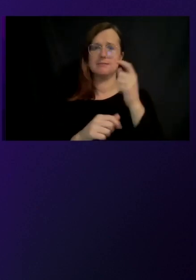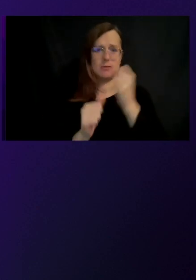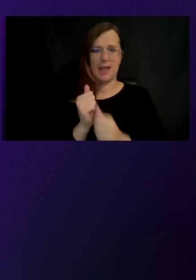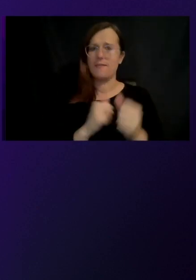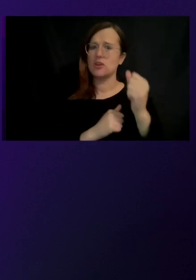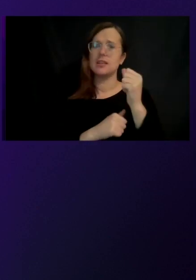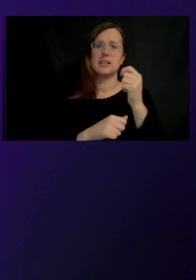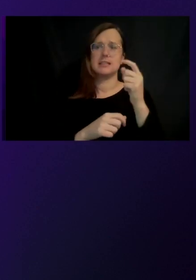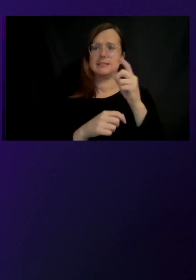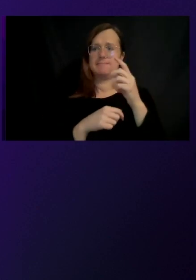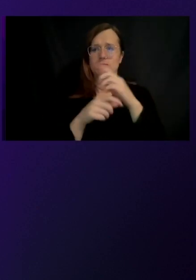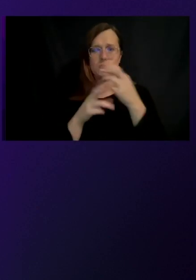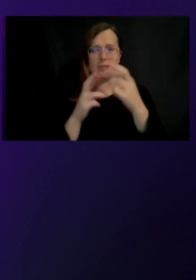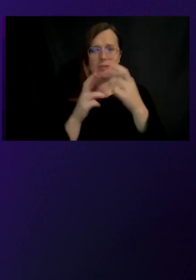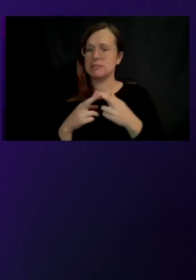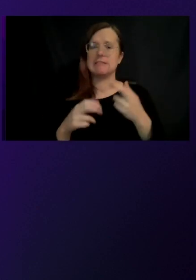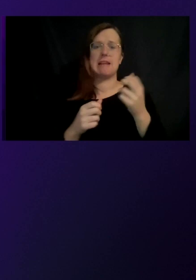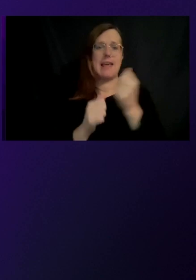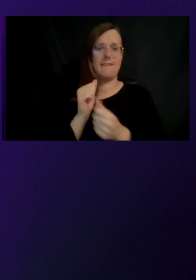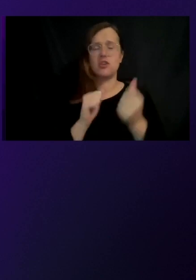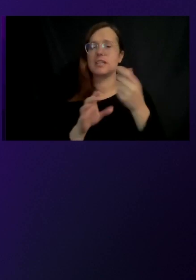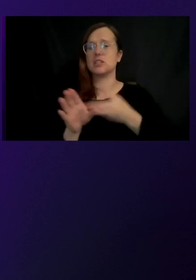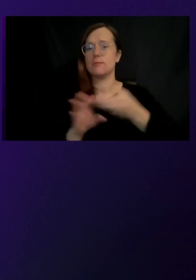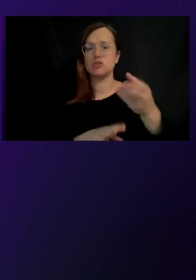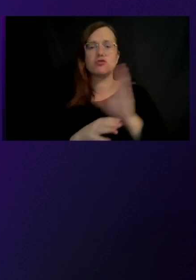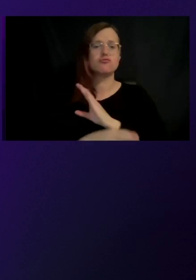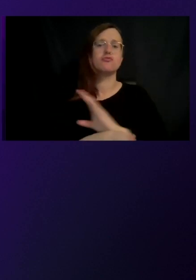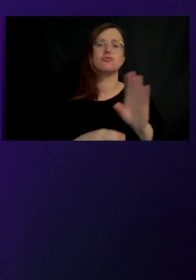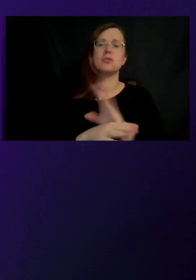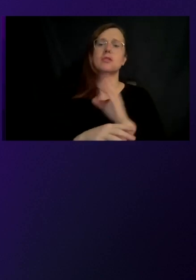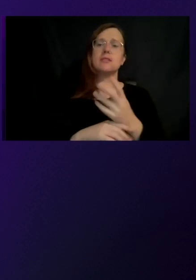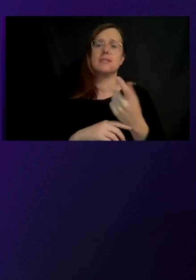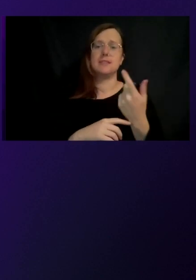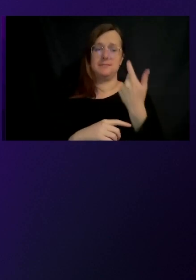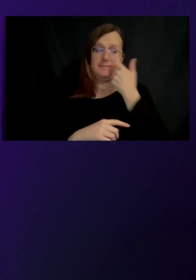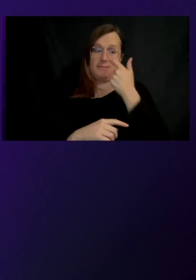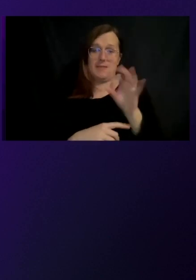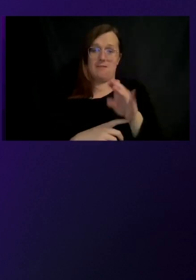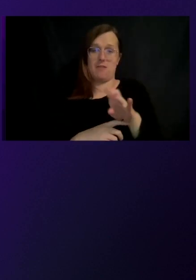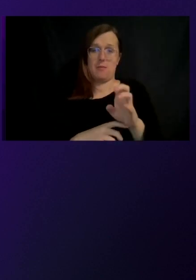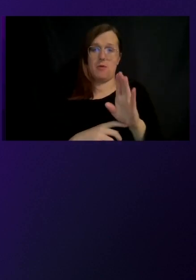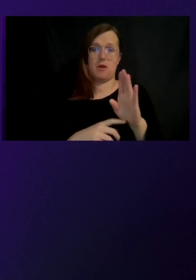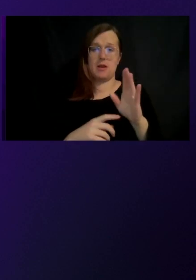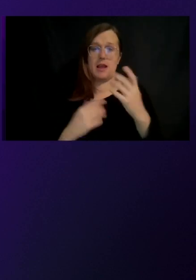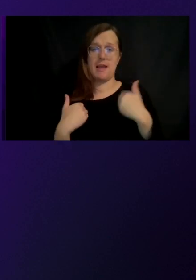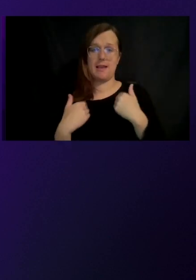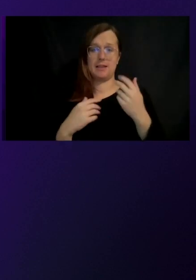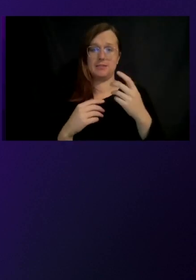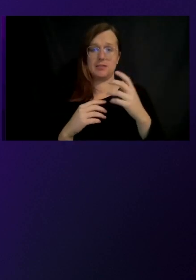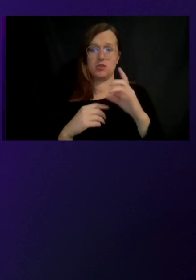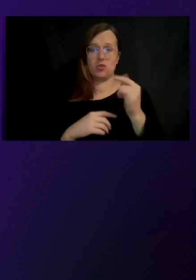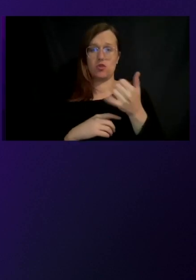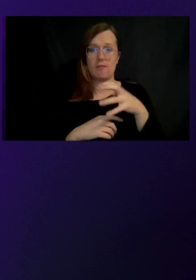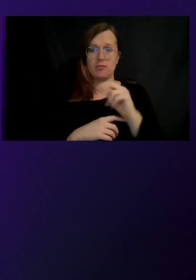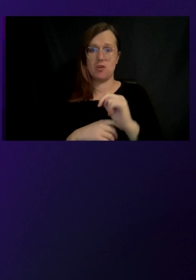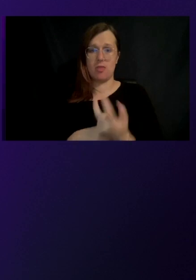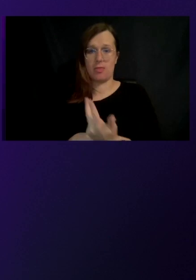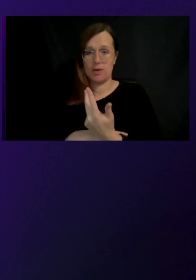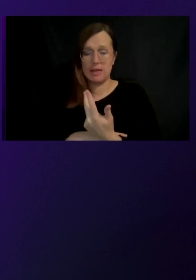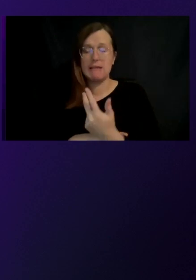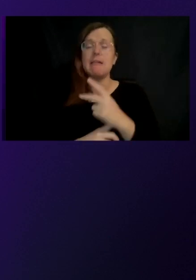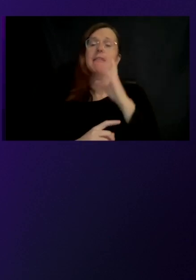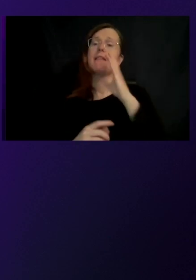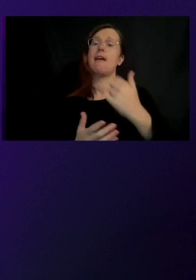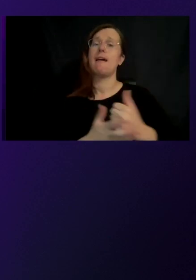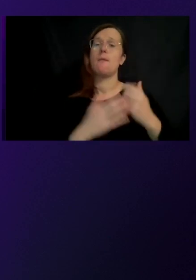region. We've also been launching some new instances. In February, we launched the Graviton 3, M7G and R7G instances that enabled customers that needed